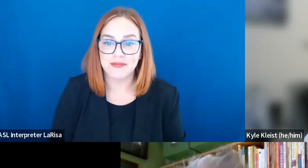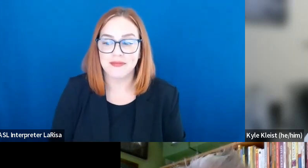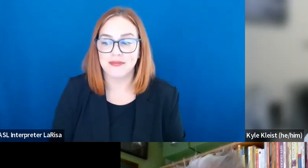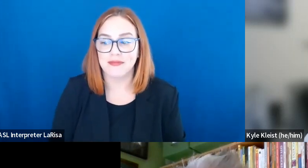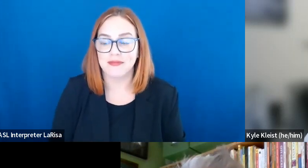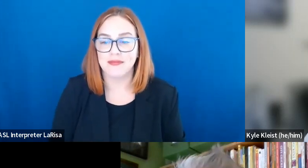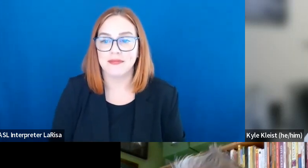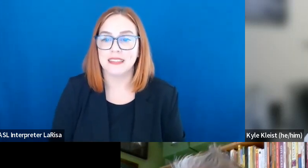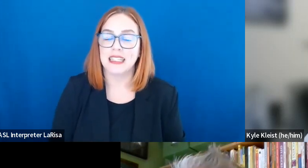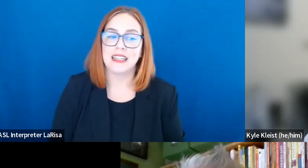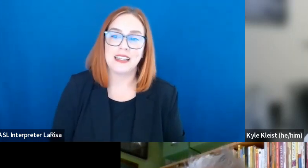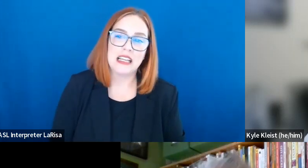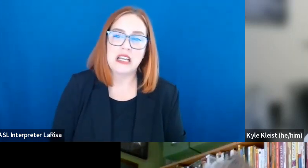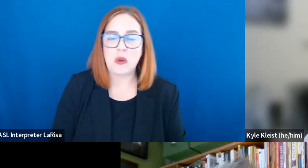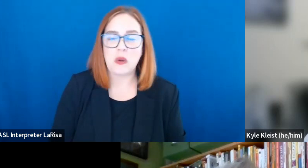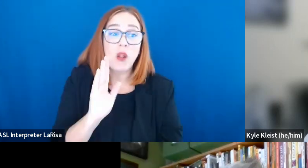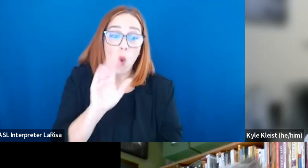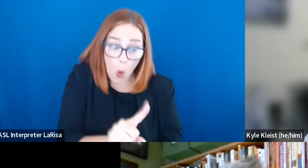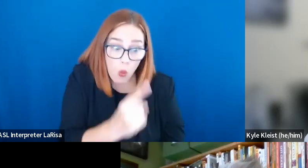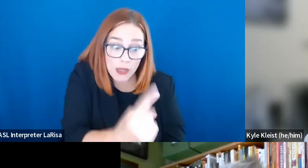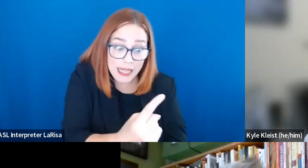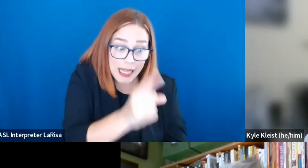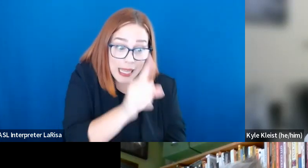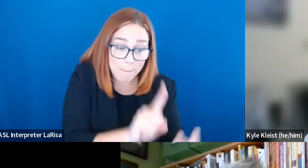Of course, we can always come back, no problem.